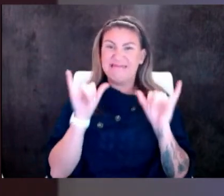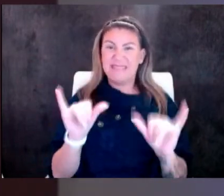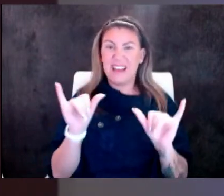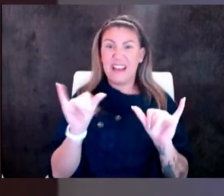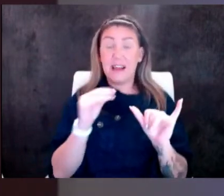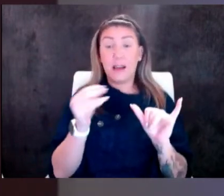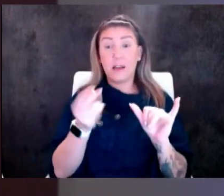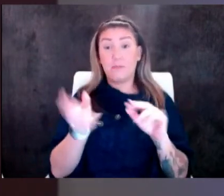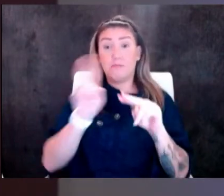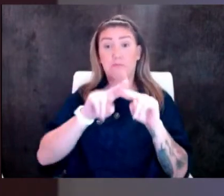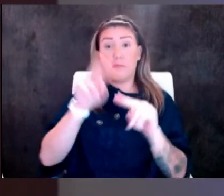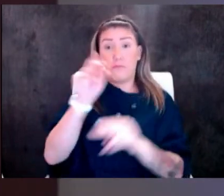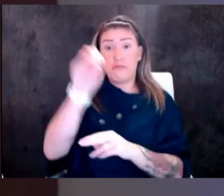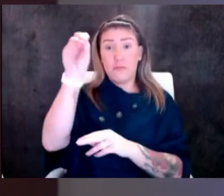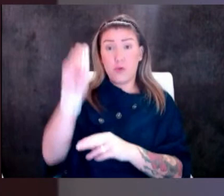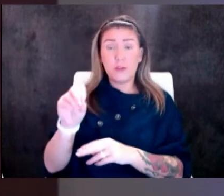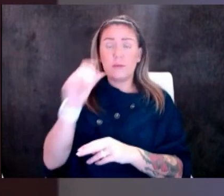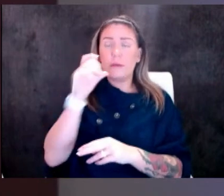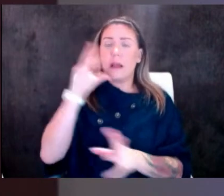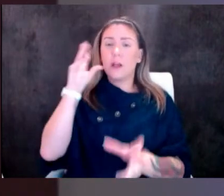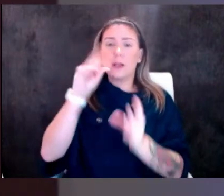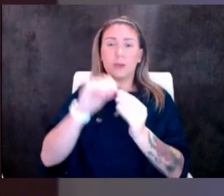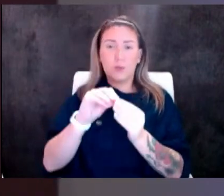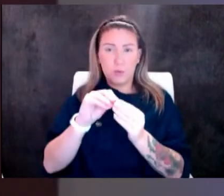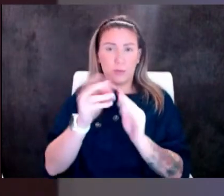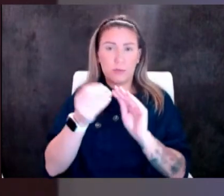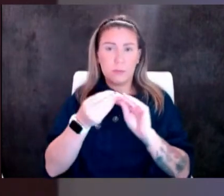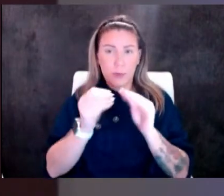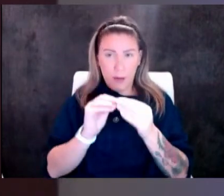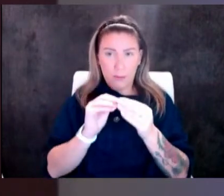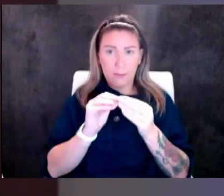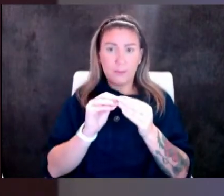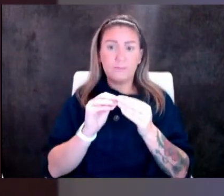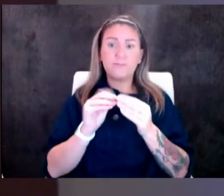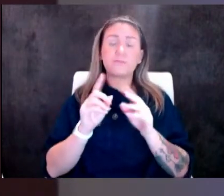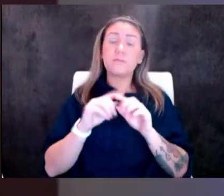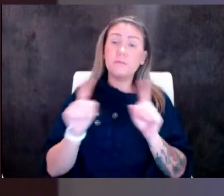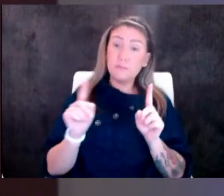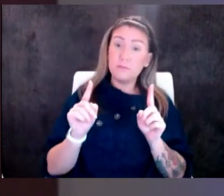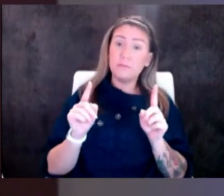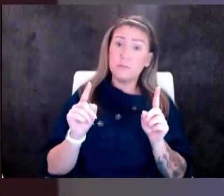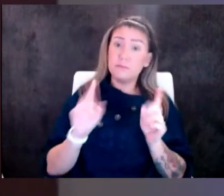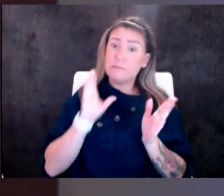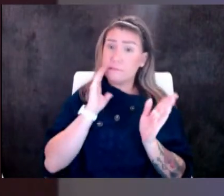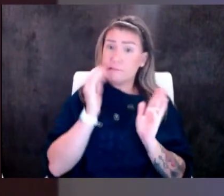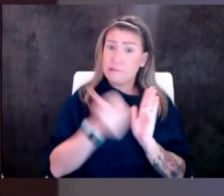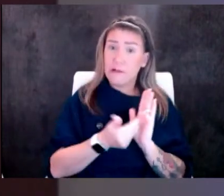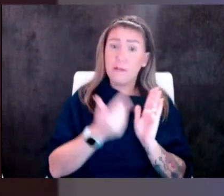not necessarily in total numbers dramatically. So again, from our viewpoint, pediatrics is the most successful branch of